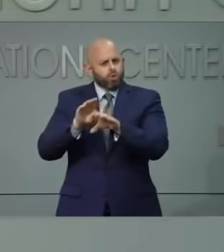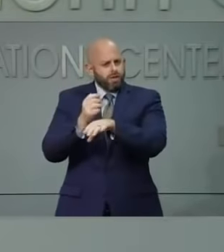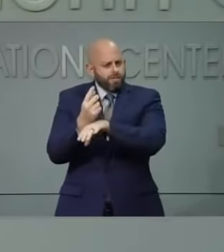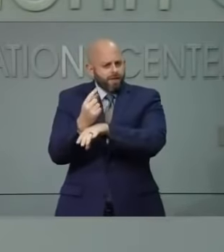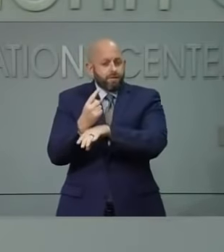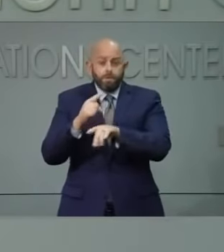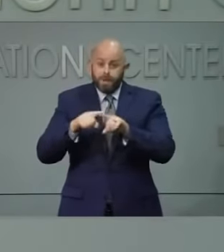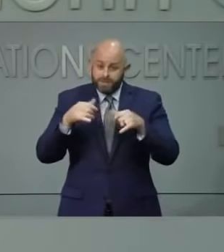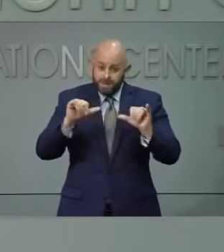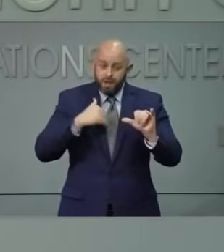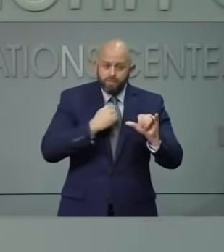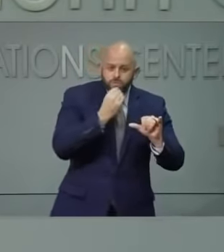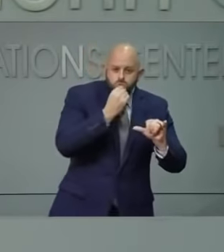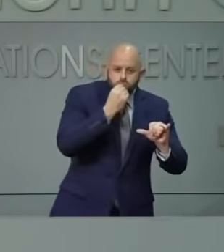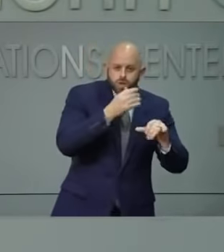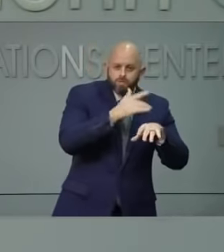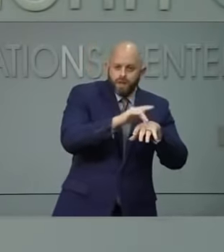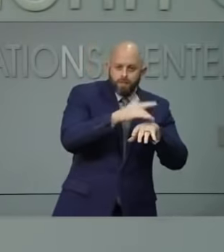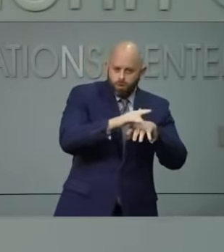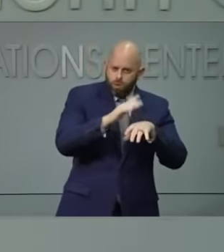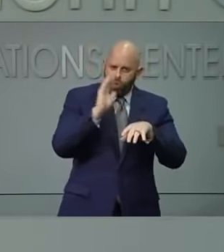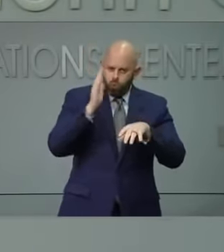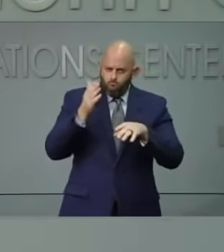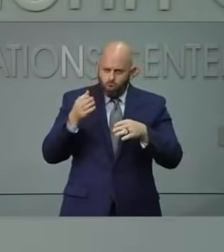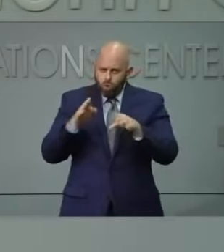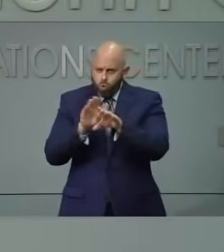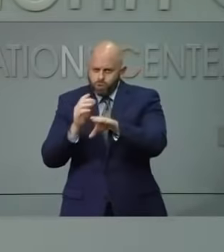or whether the 10 p.m. deadline's imposed on them as well?